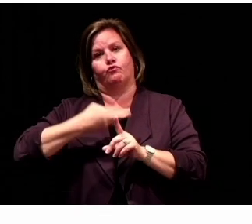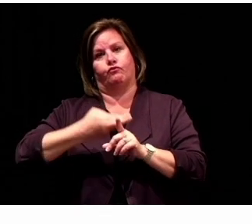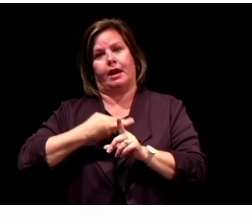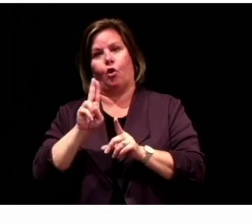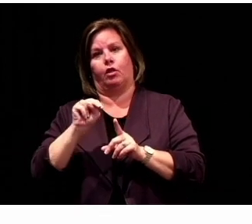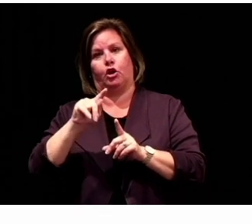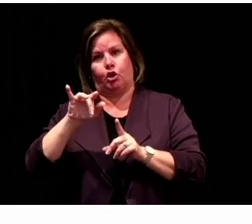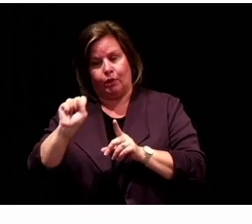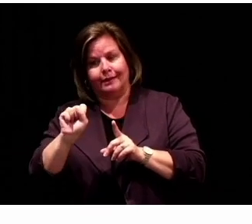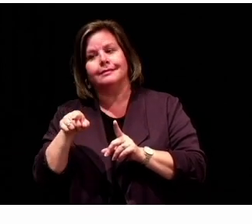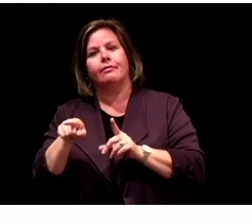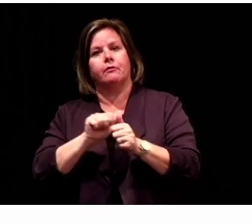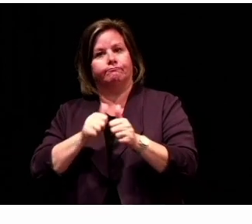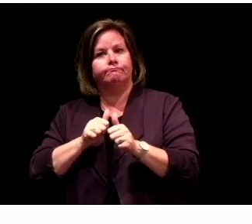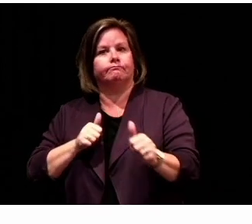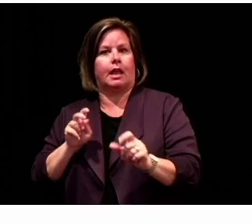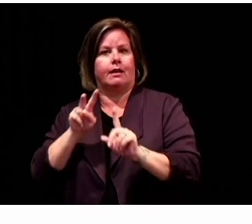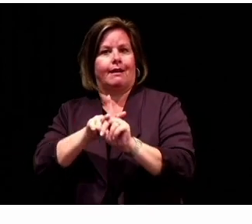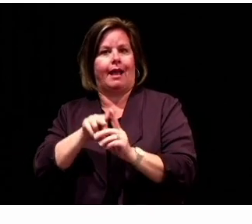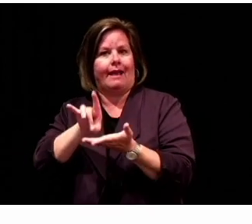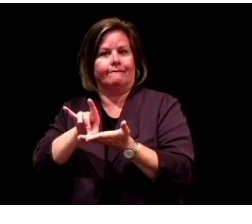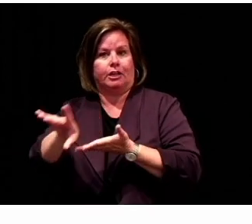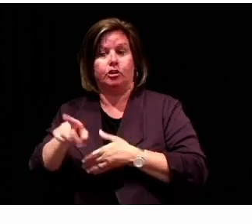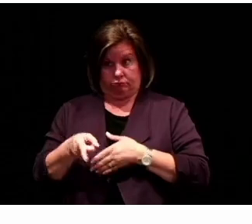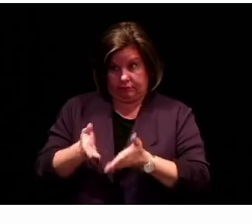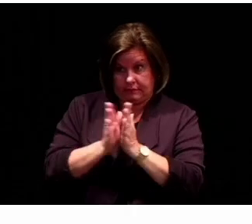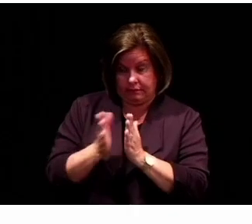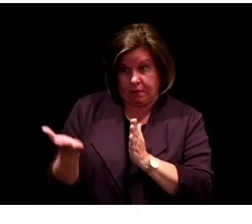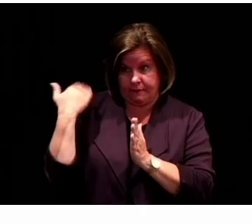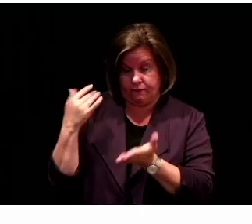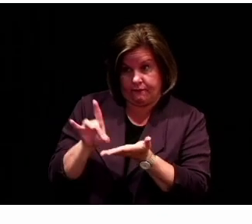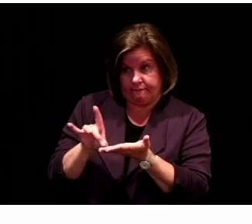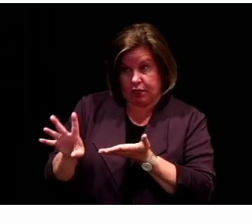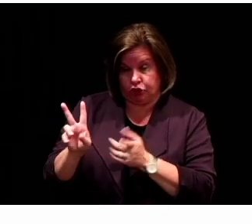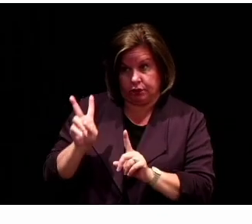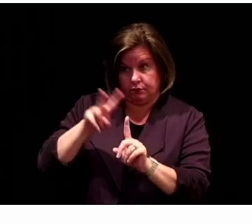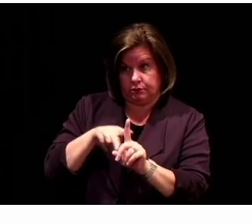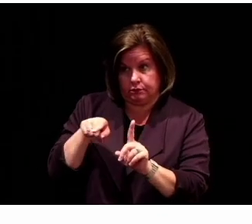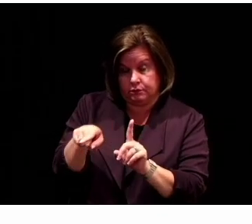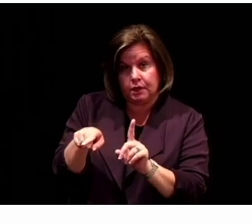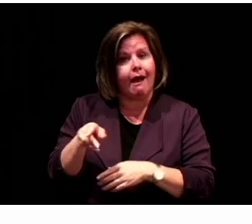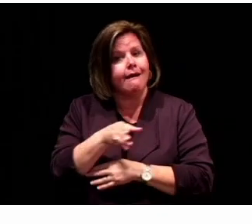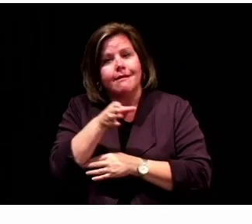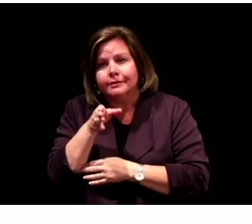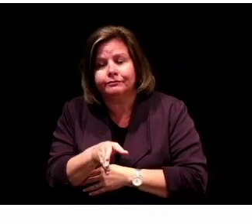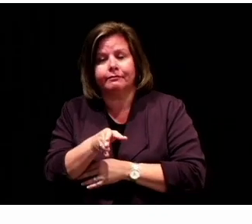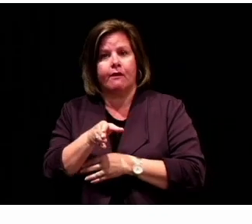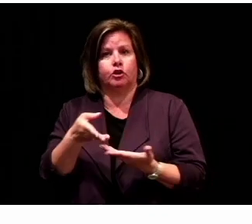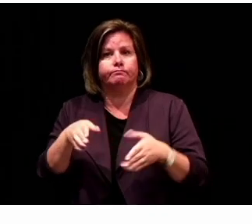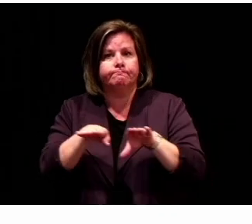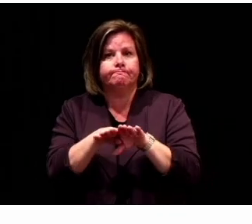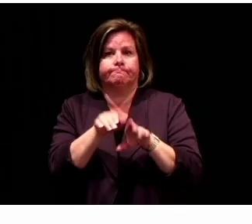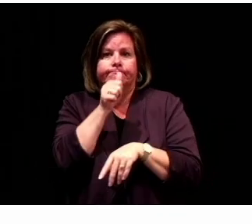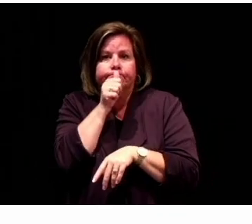it's requiring the plaintiff to show defendant's interest could be served by an alternative practice that has a less discriminatory impact or effect, right? And